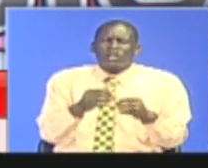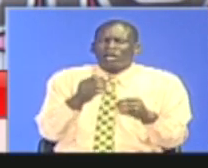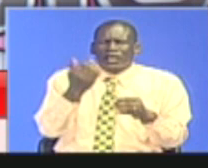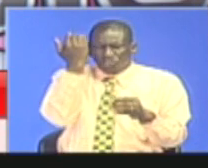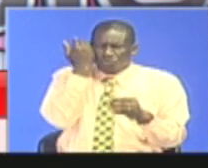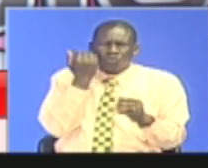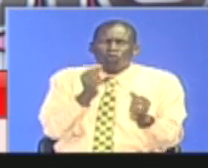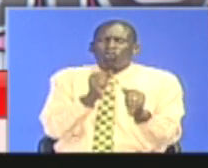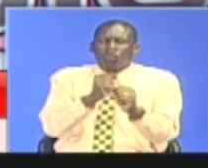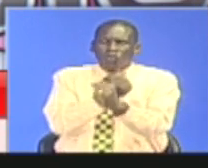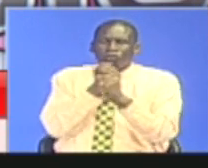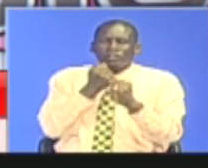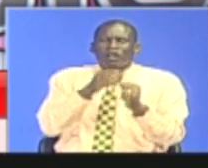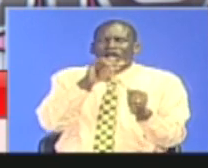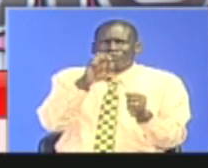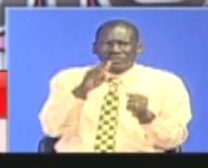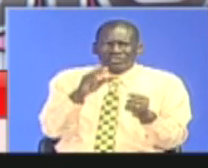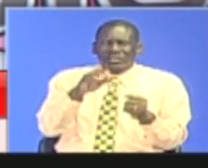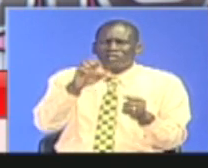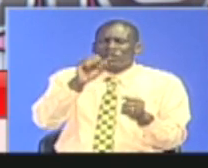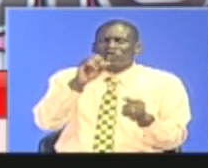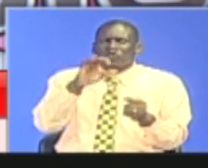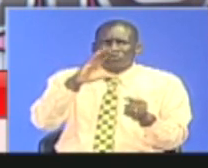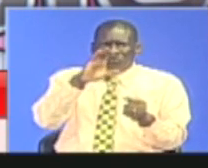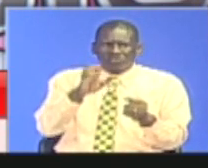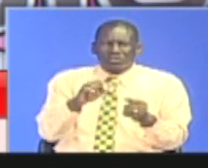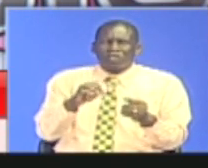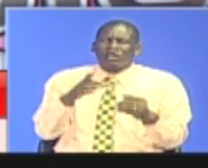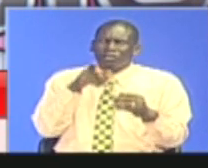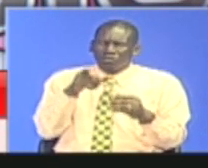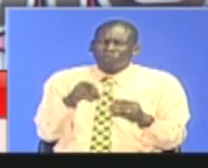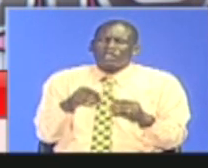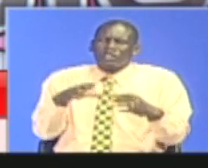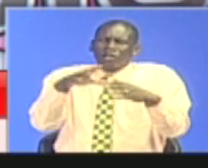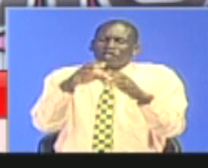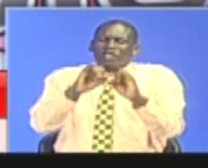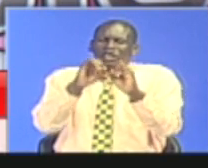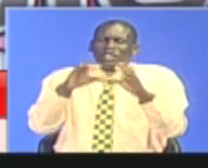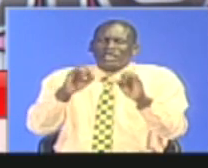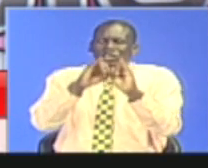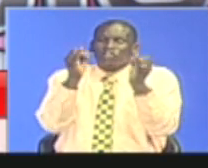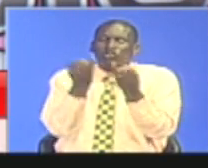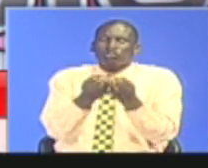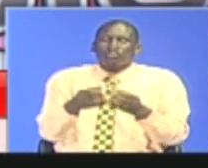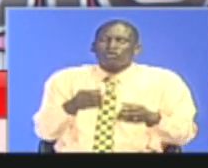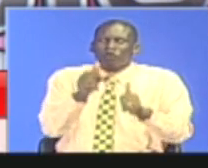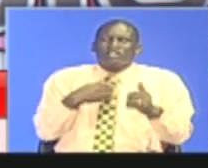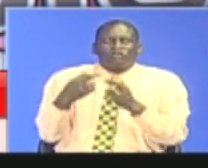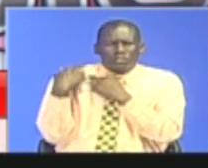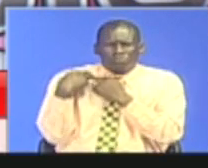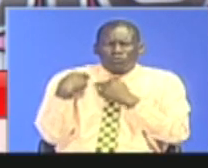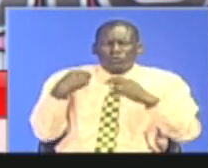IEBC sources. Now, the bodies mandated to conduct the investigation have 21 days to